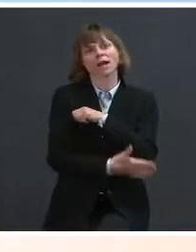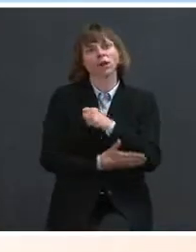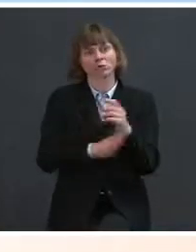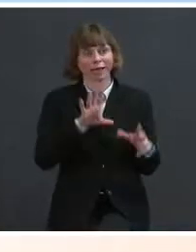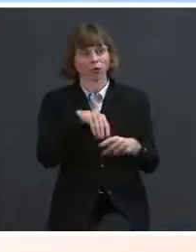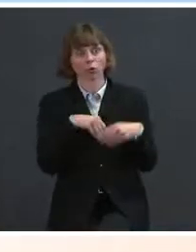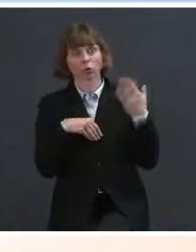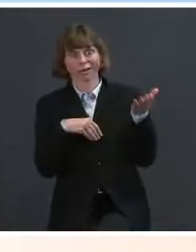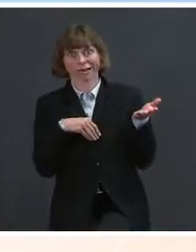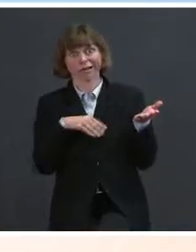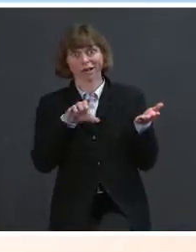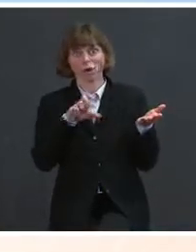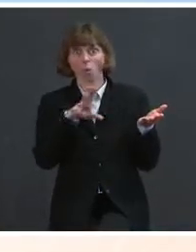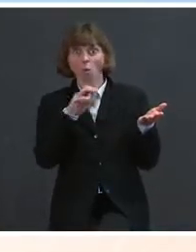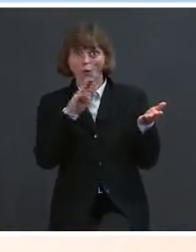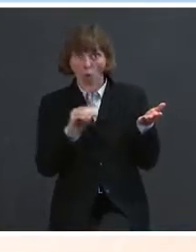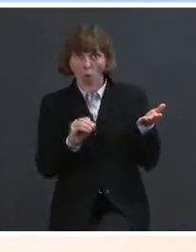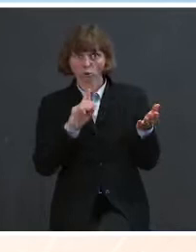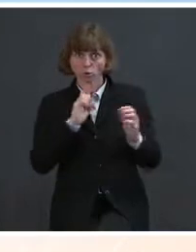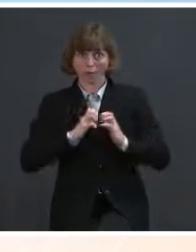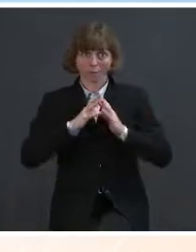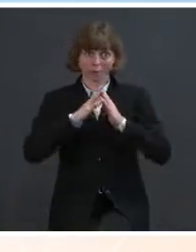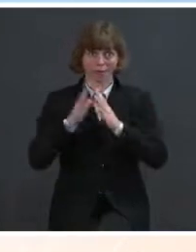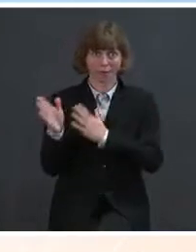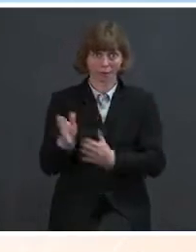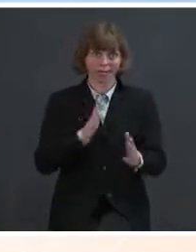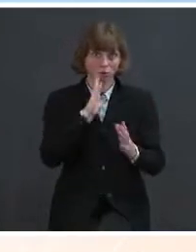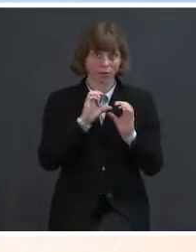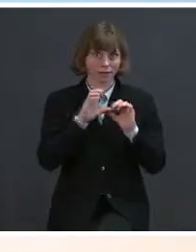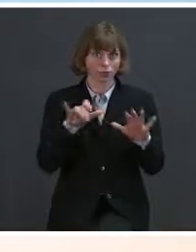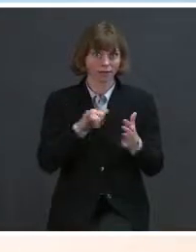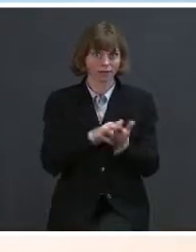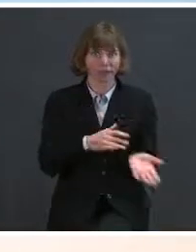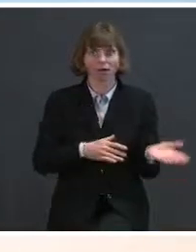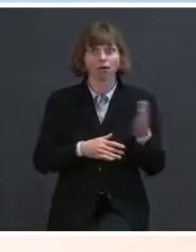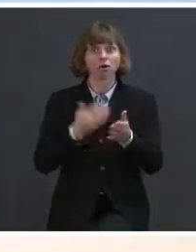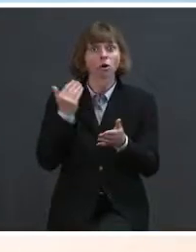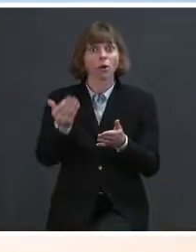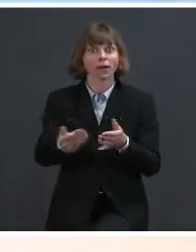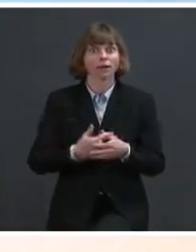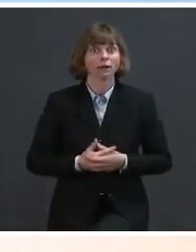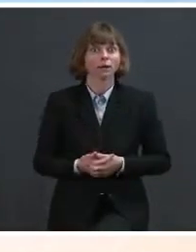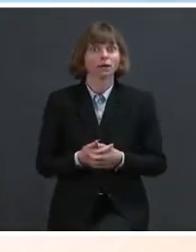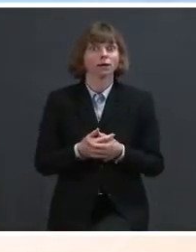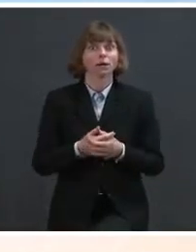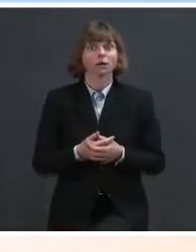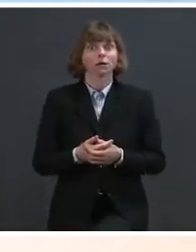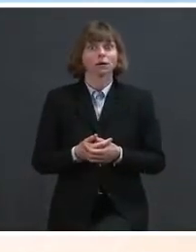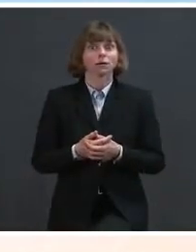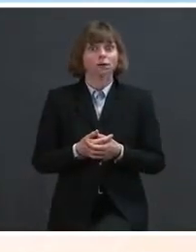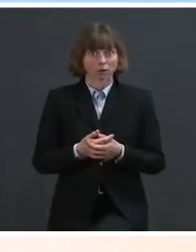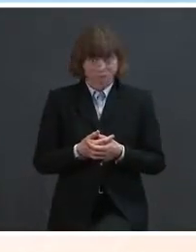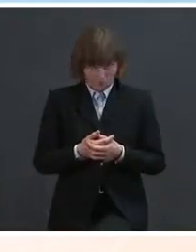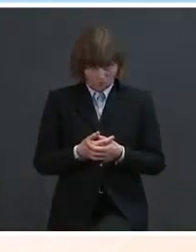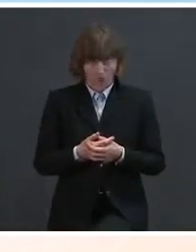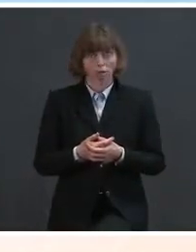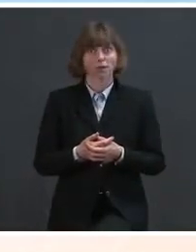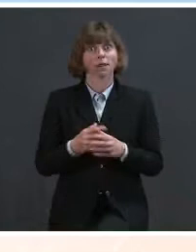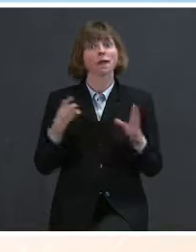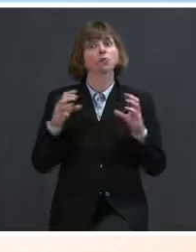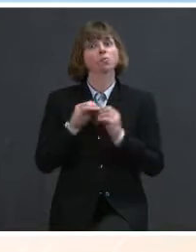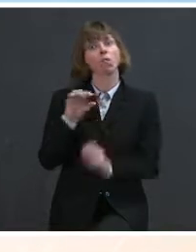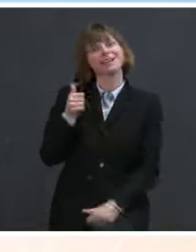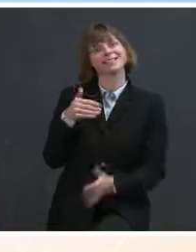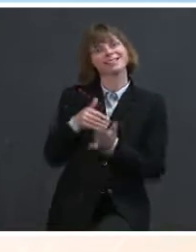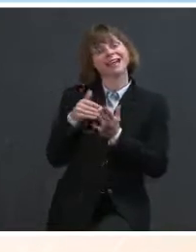to implement these plans, and we'll continue to do that. One other topic. Go ahead. There are more than 10 million doses of the AstraZeneca